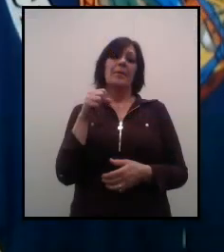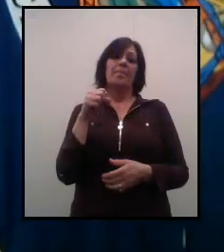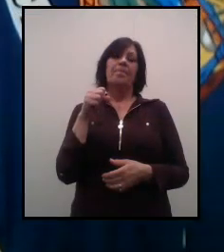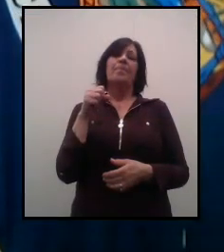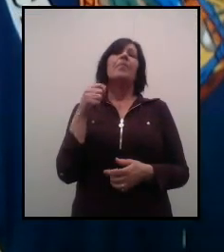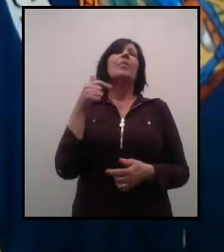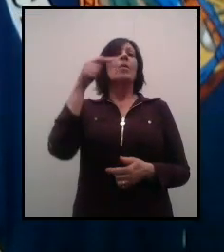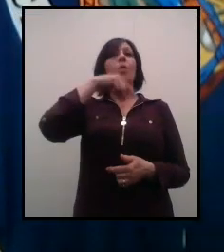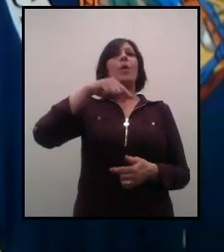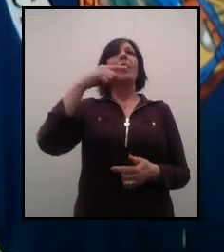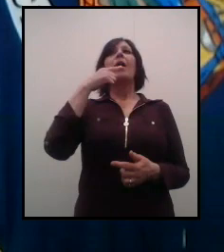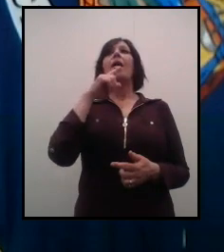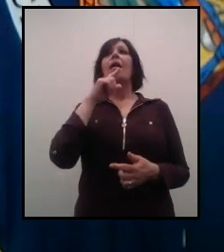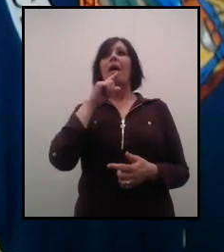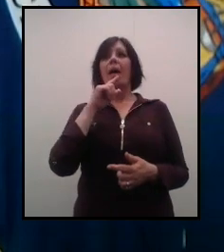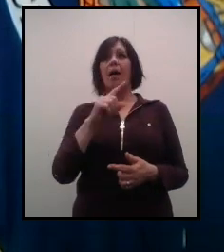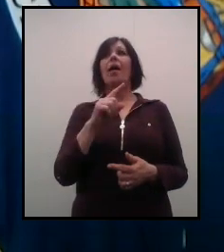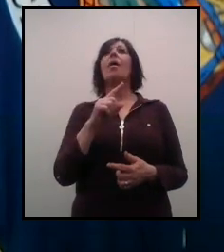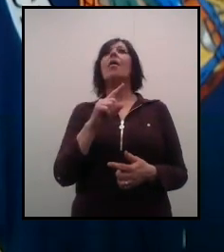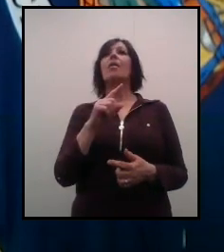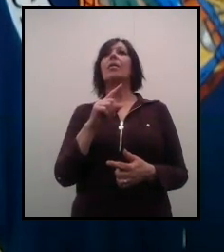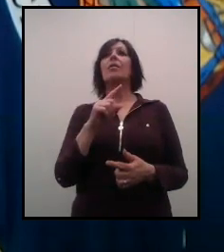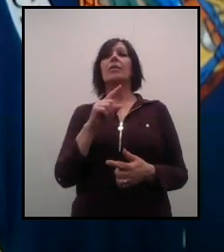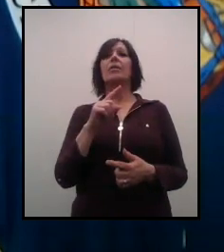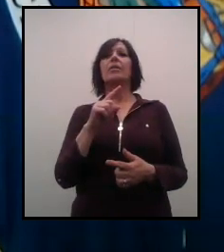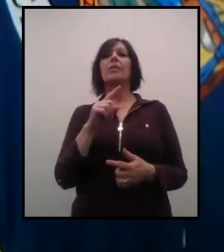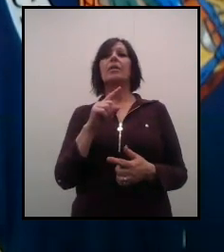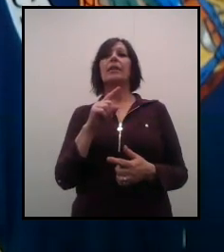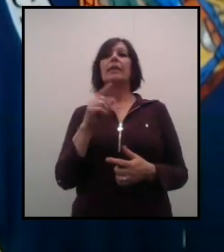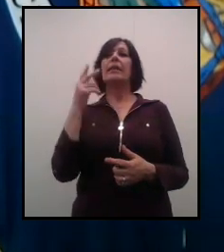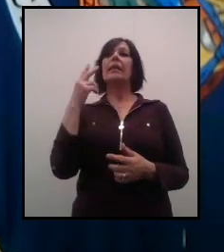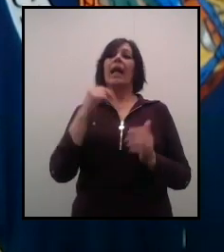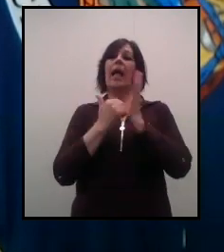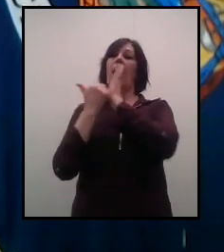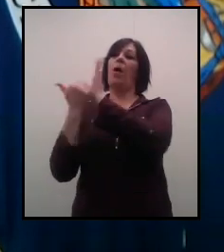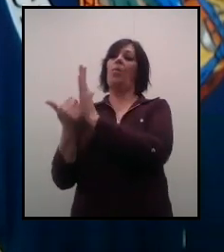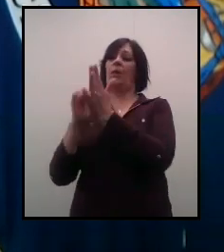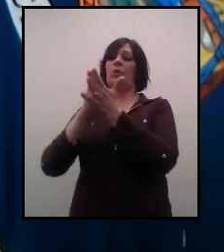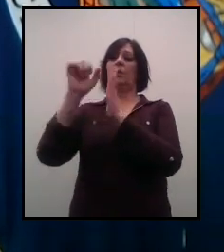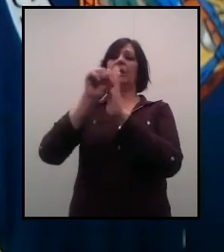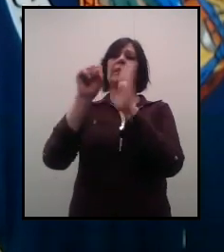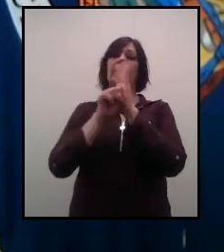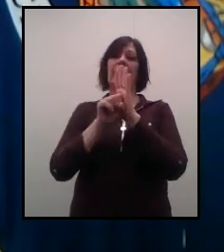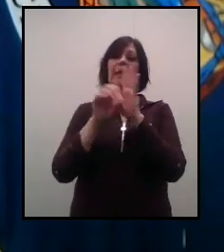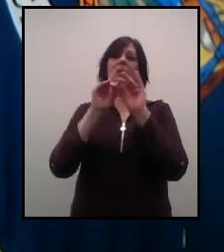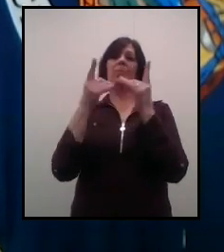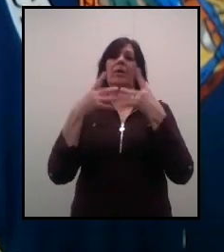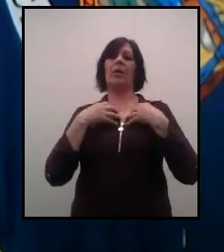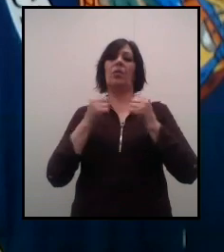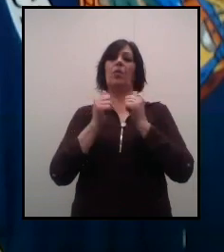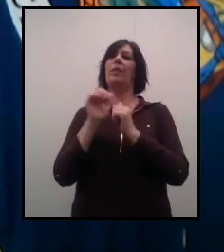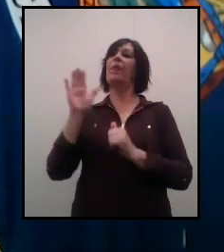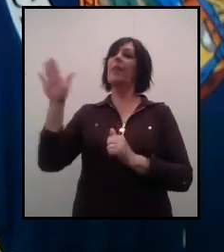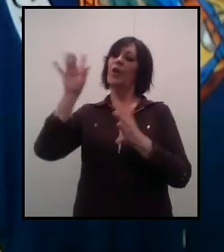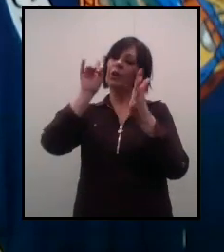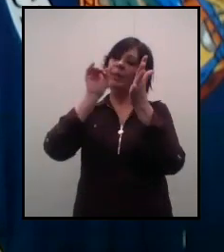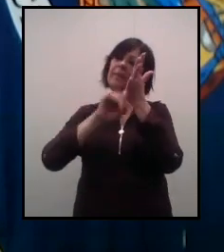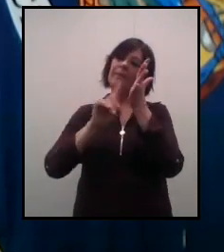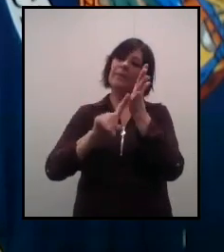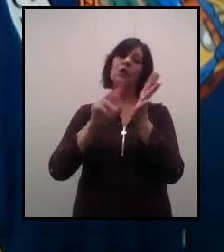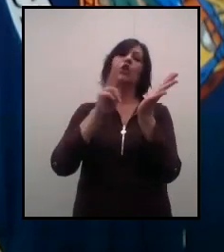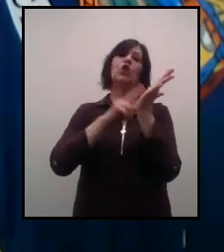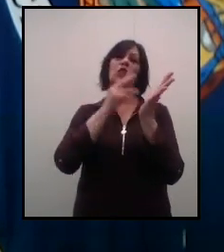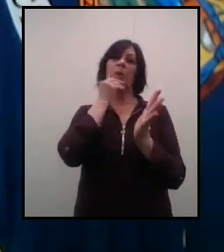we are assisting New York State Health Department with their investigations of the COVID-19 related cases in the nursing